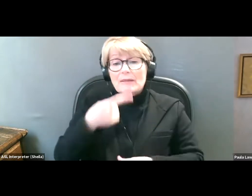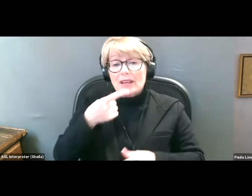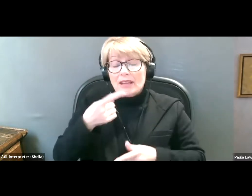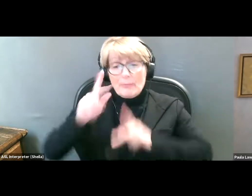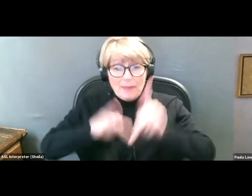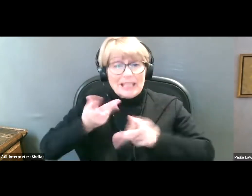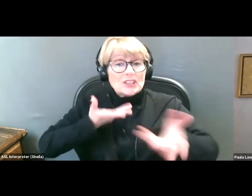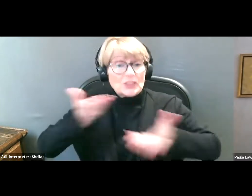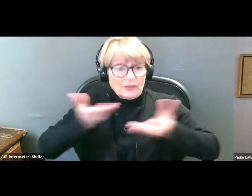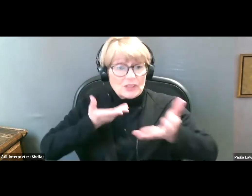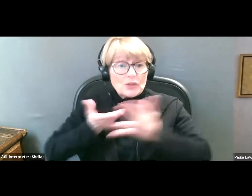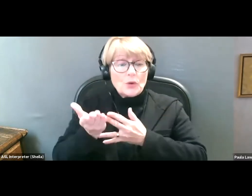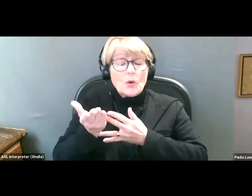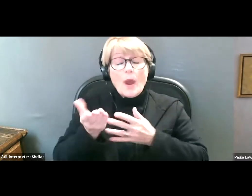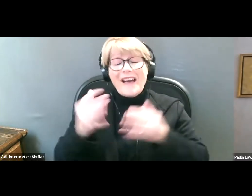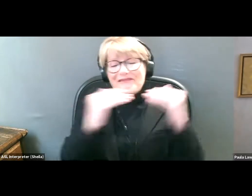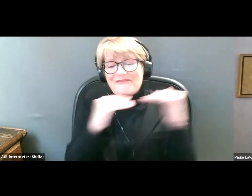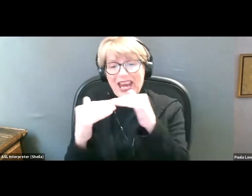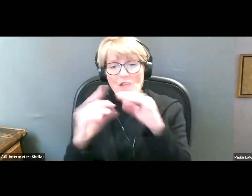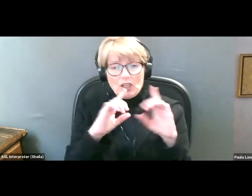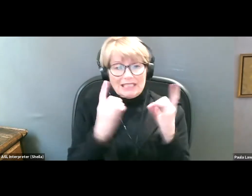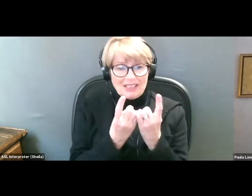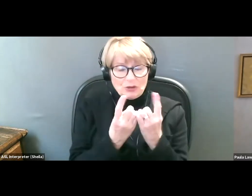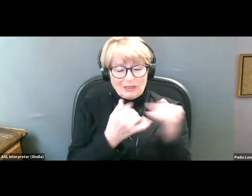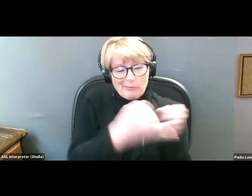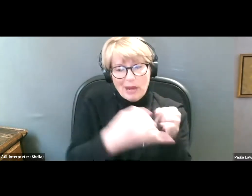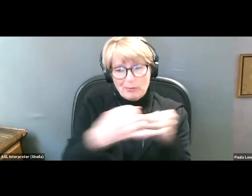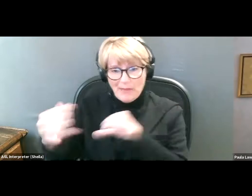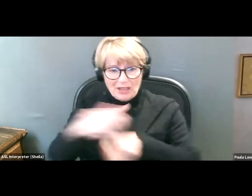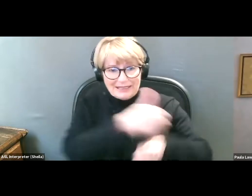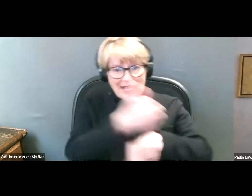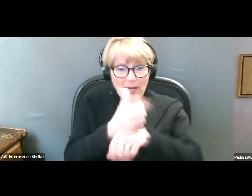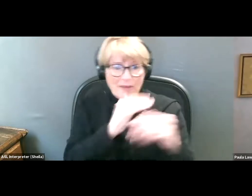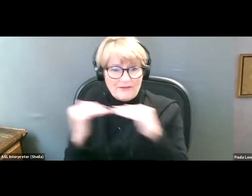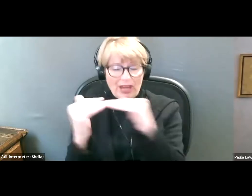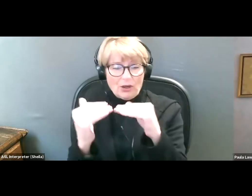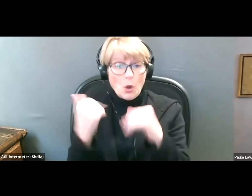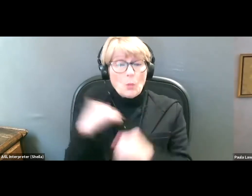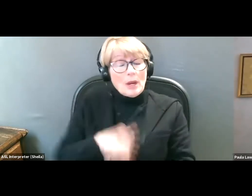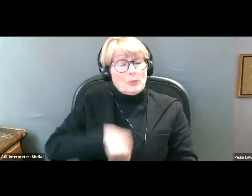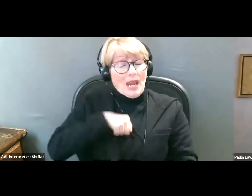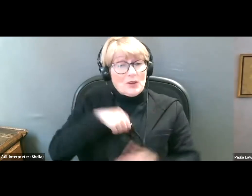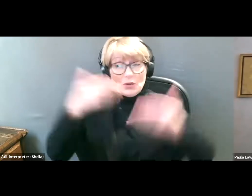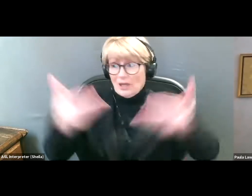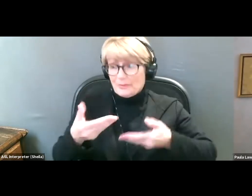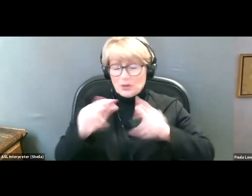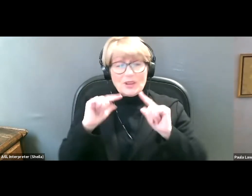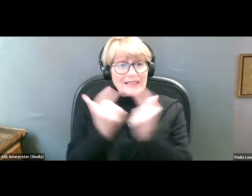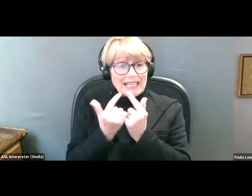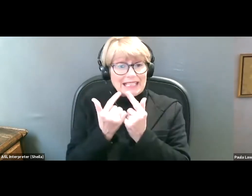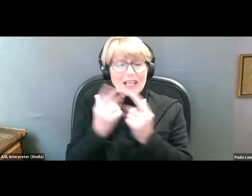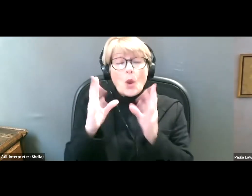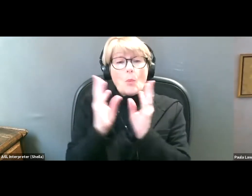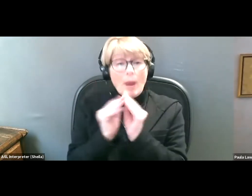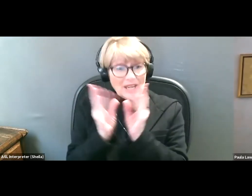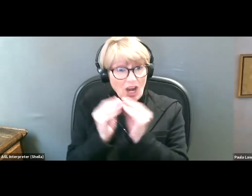fair redistricting. We are proud to welcome you to the League's webinar today. The presentation